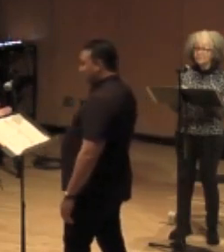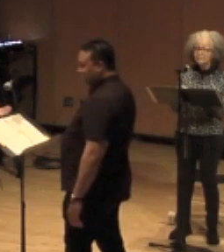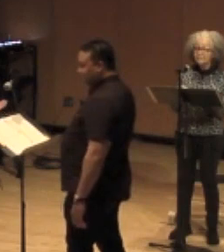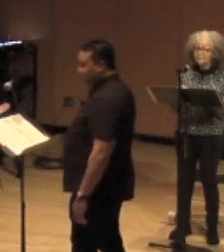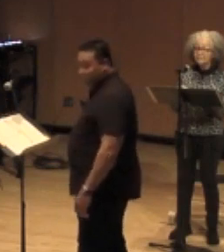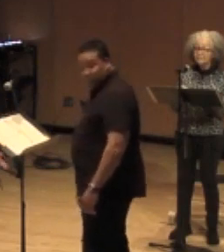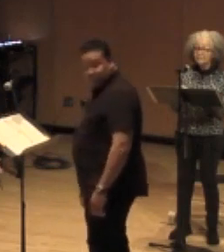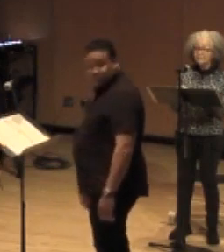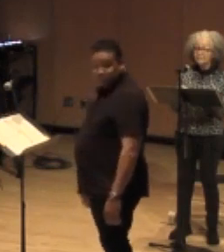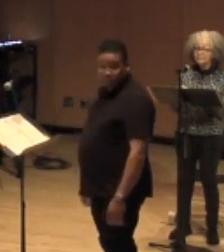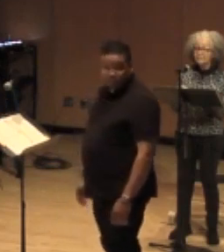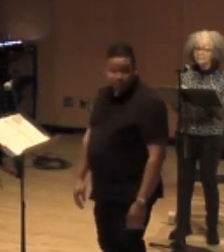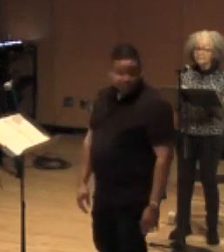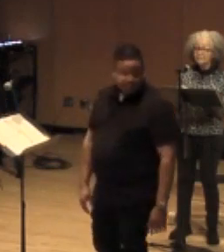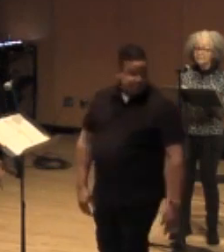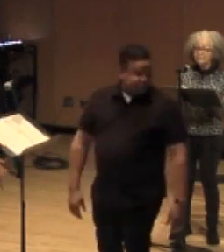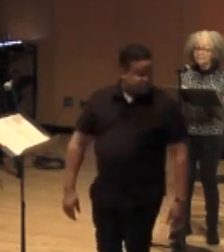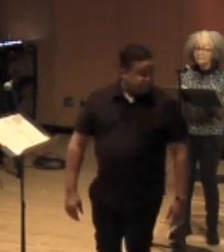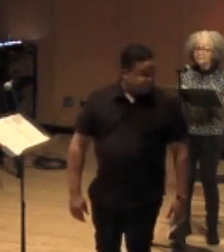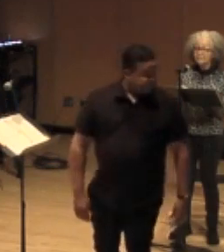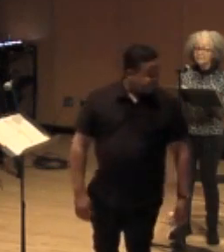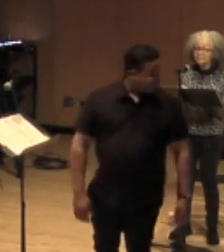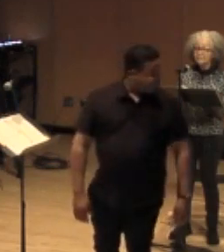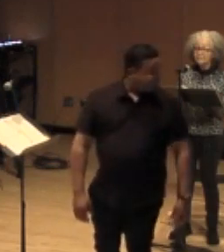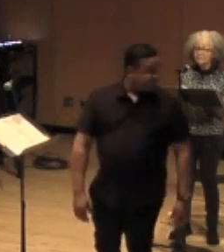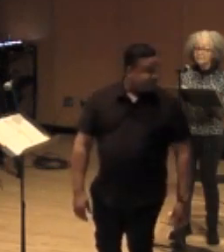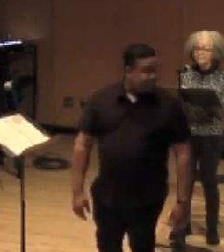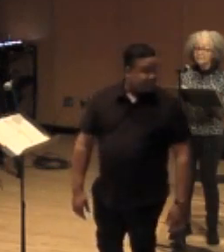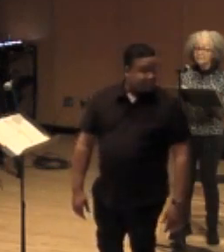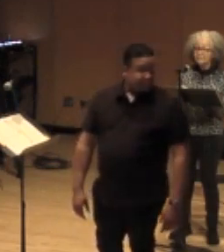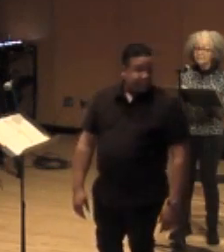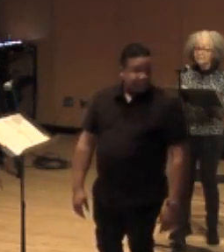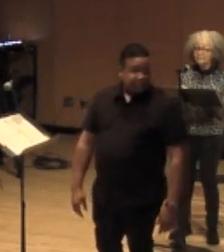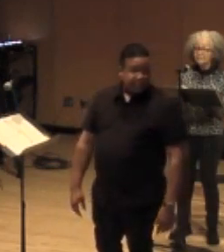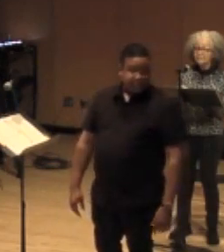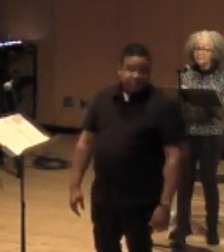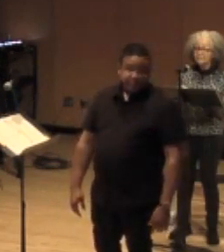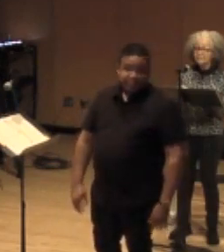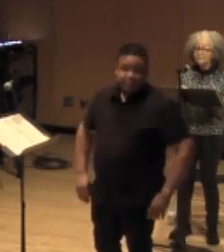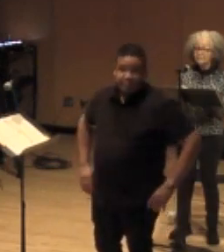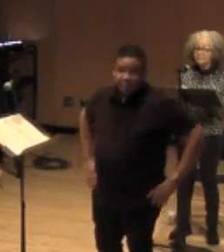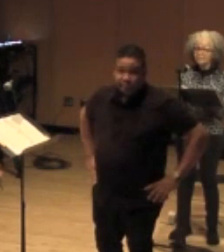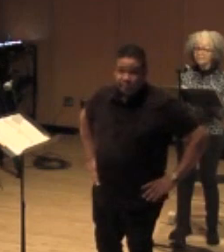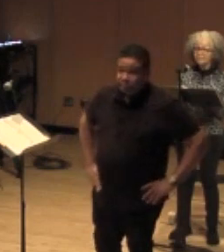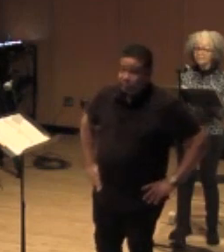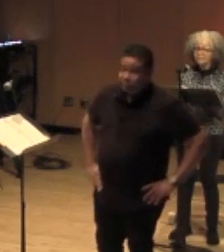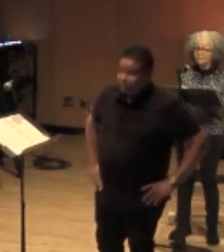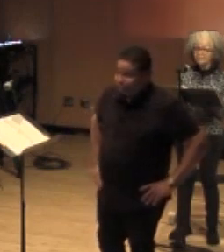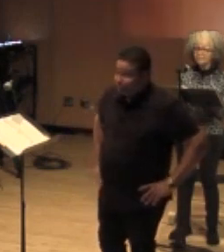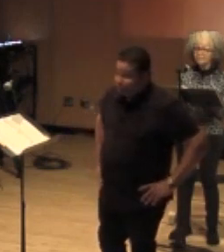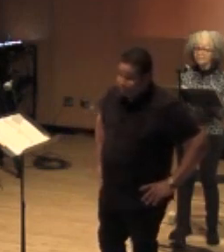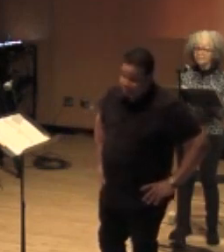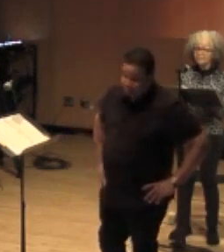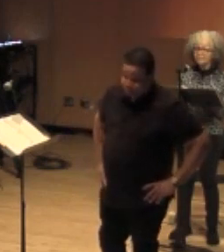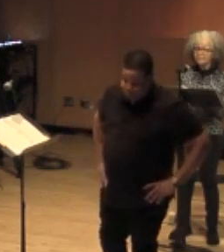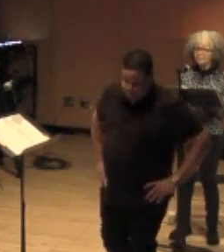and you were there yesterday afternoon what is it with you it's like you can't find a sense of calm